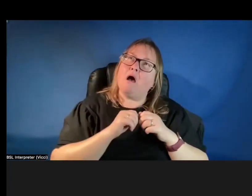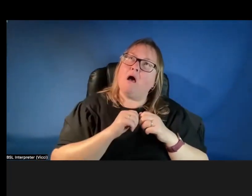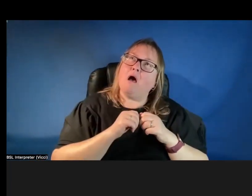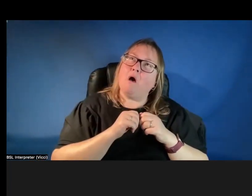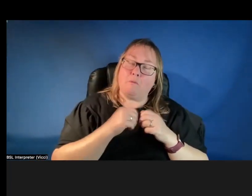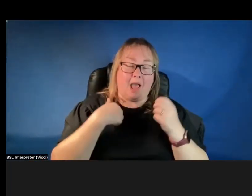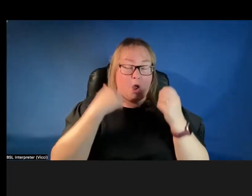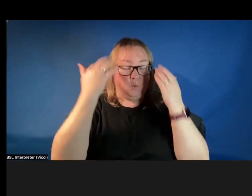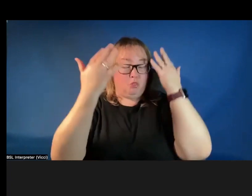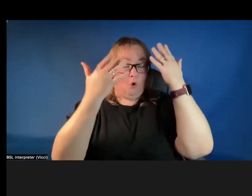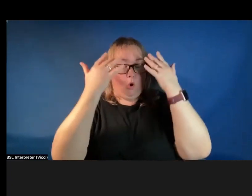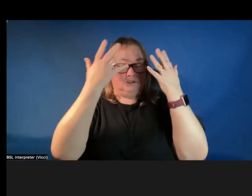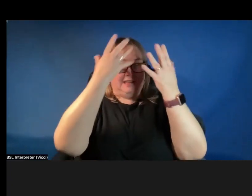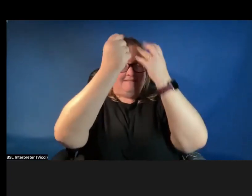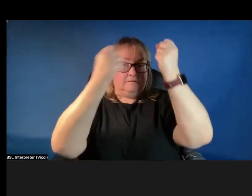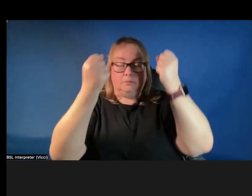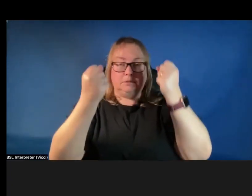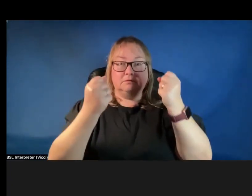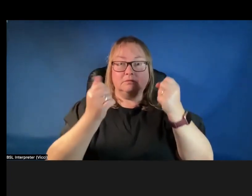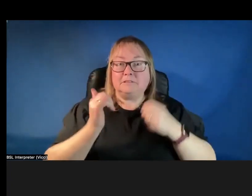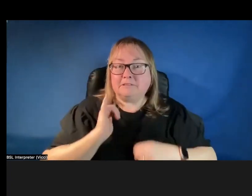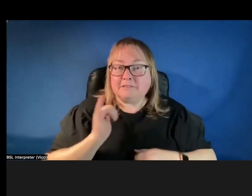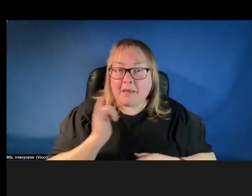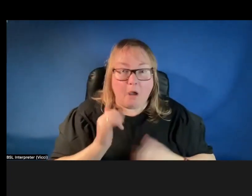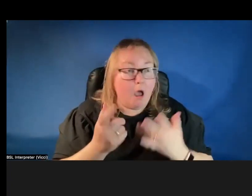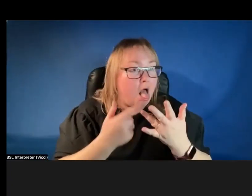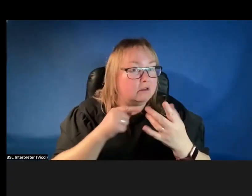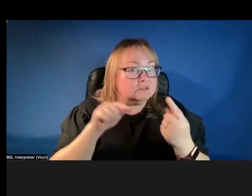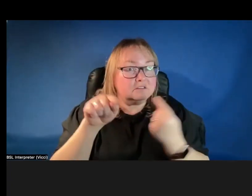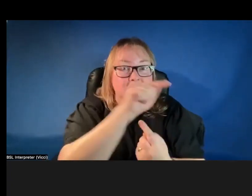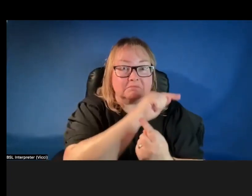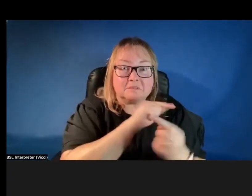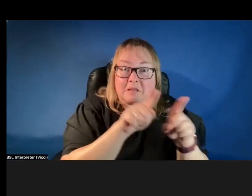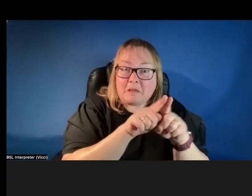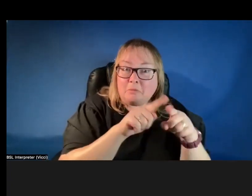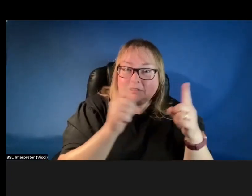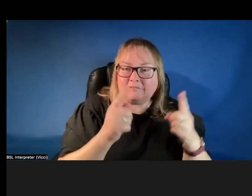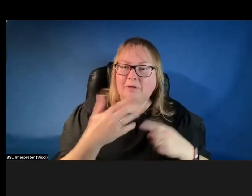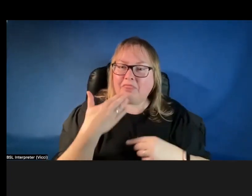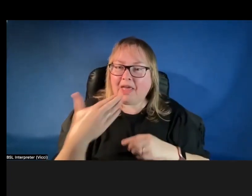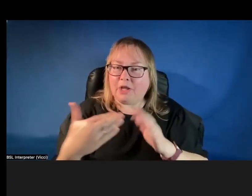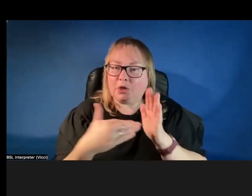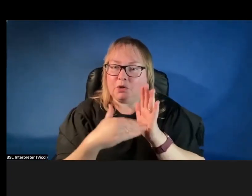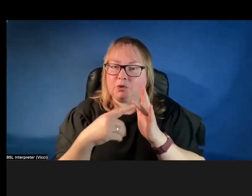case for everybody. But yeah, thank you for sharing, Zayanda. And let's go to Angela.